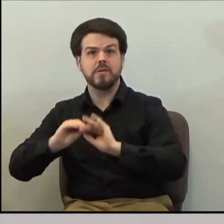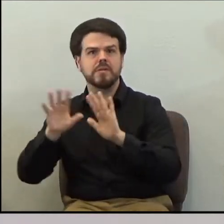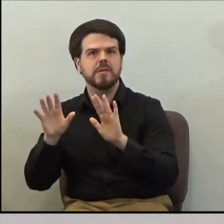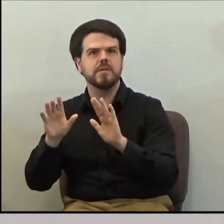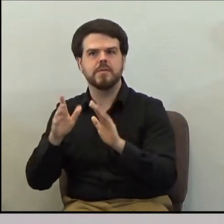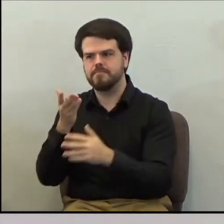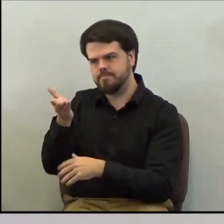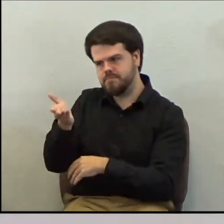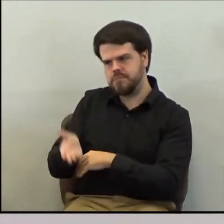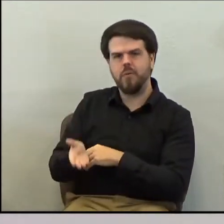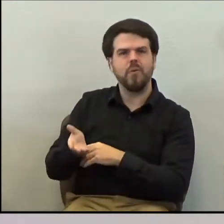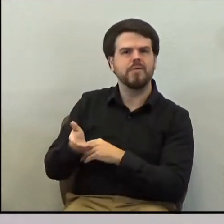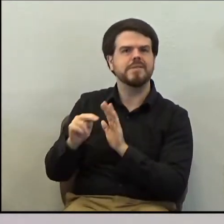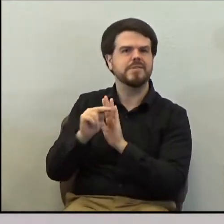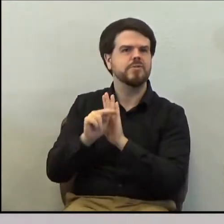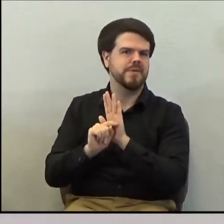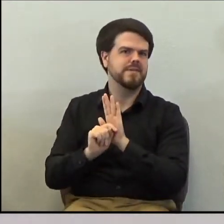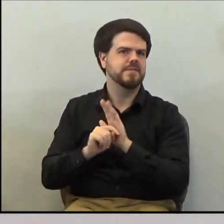Testament.